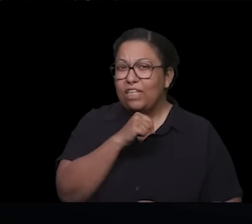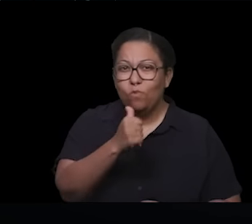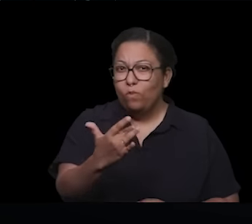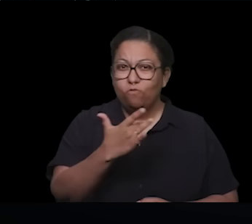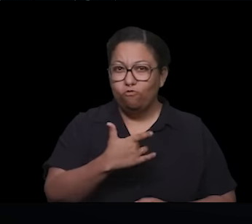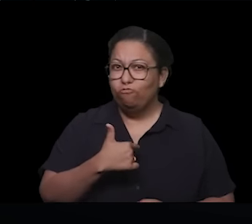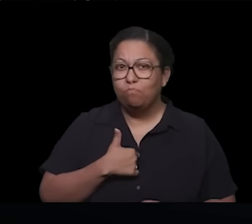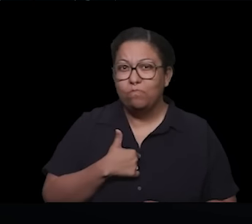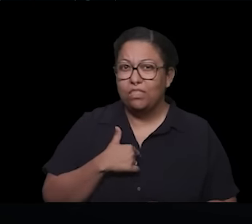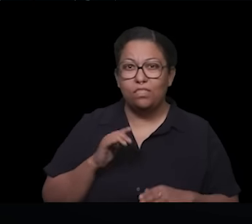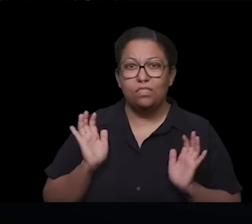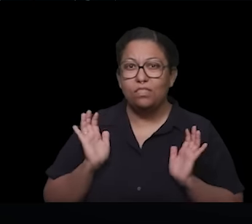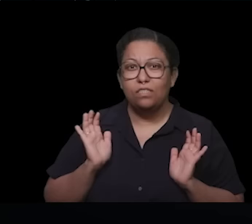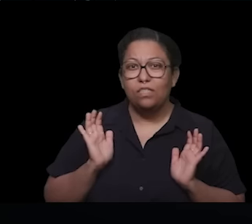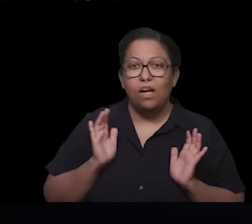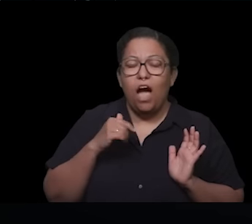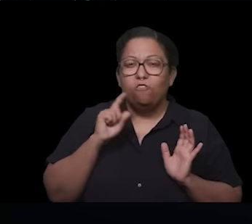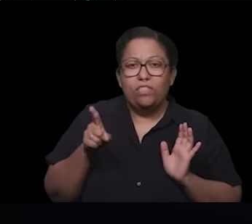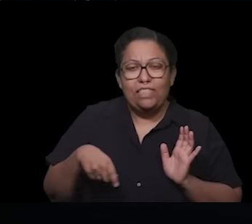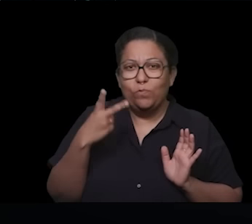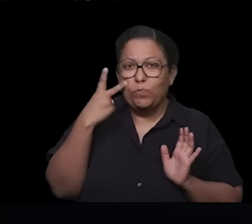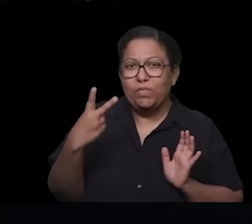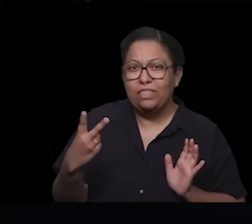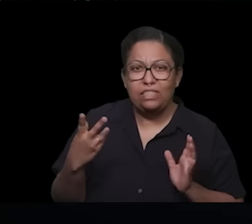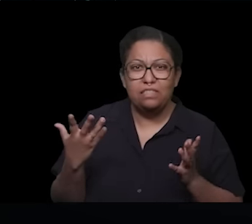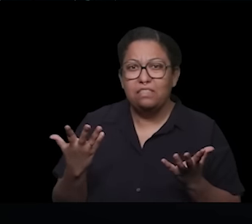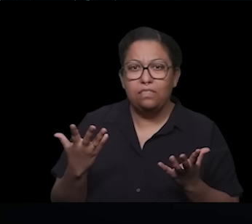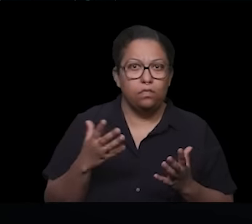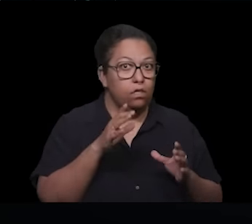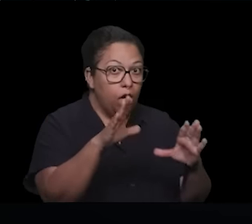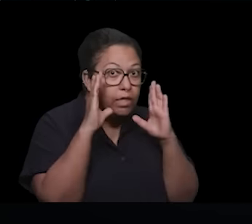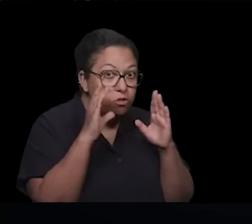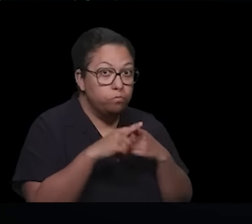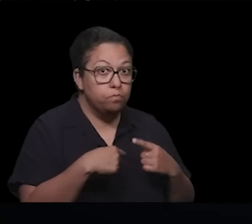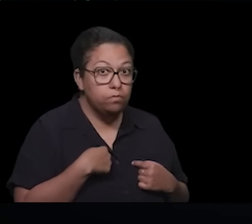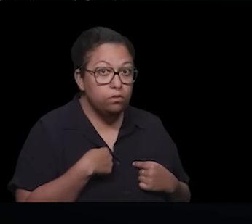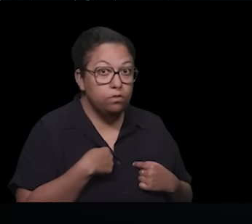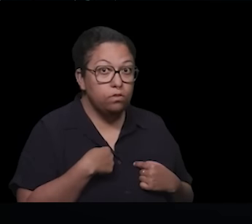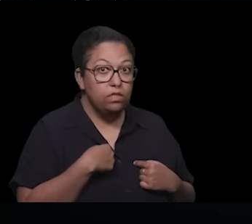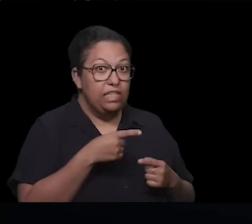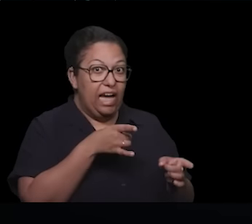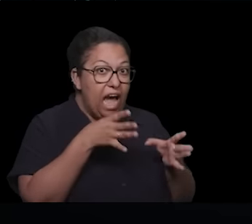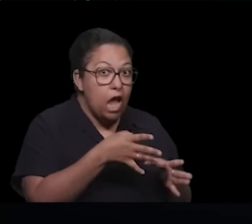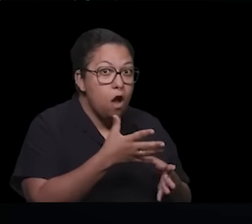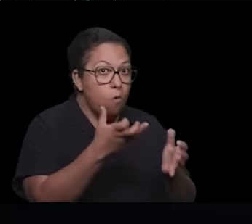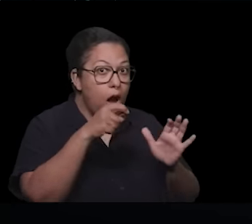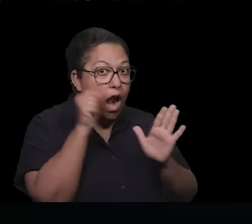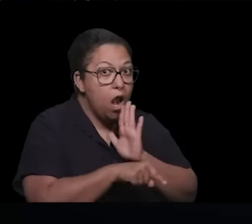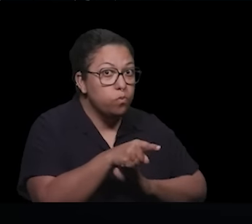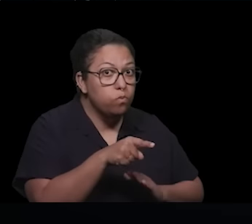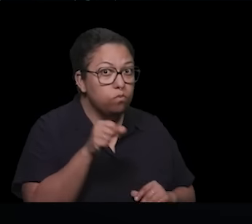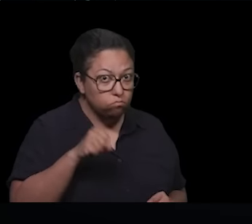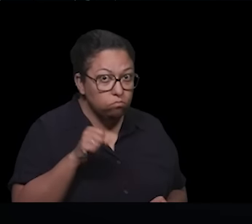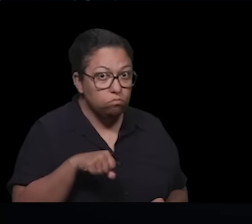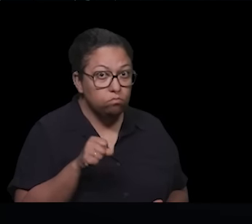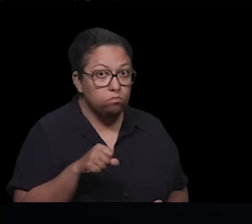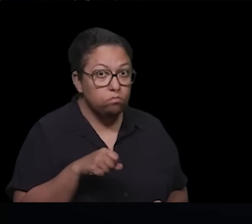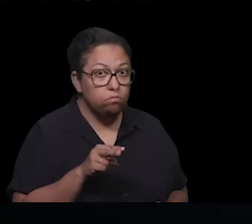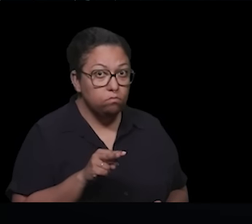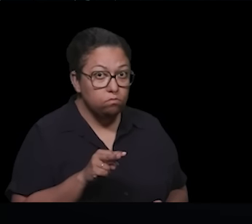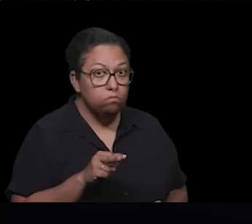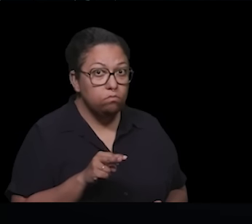Herbert, listen, they wouldn't touch me. They just need to see my... Listen to me. They hate you,